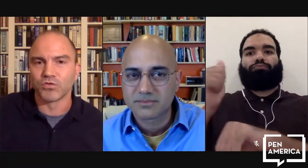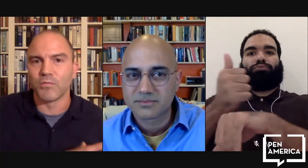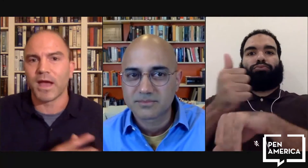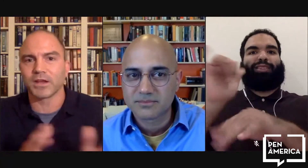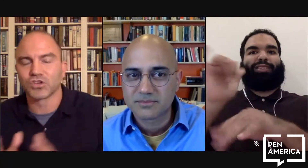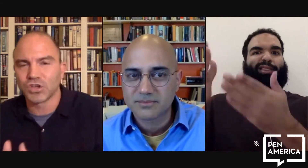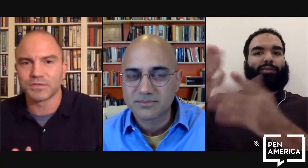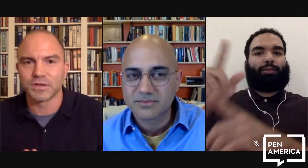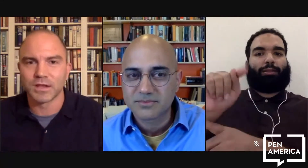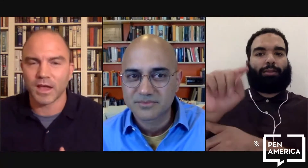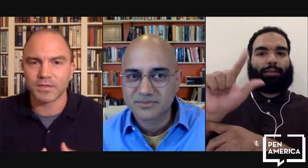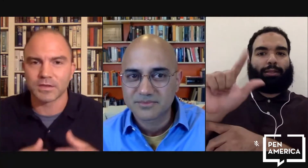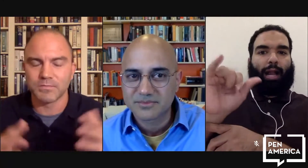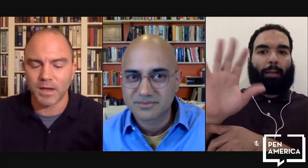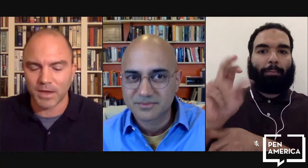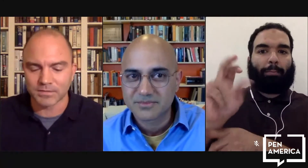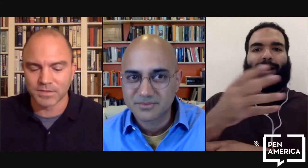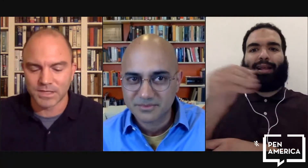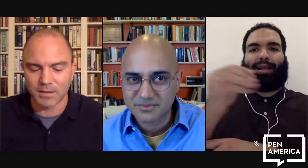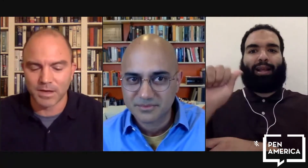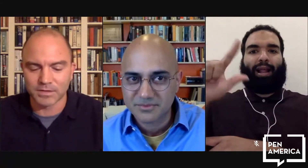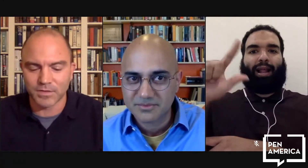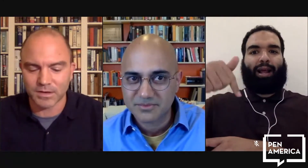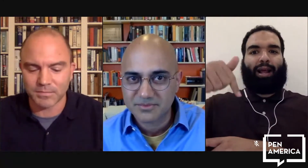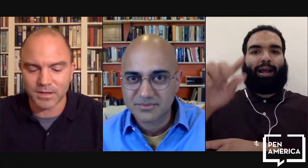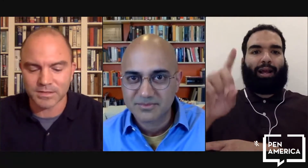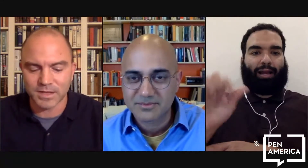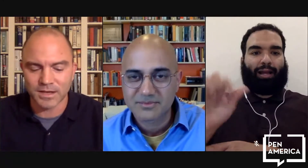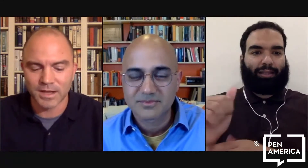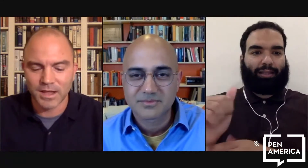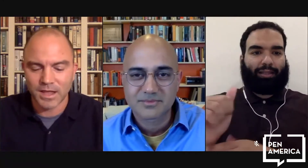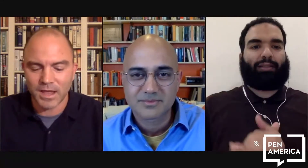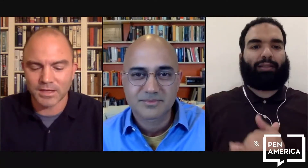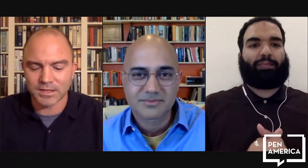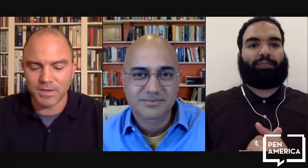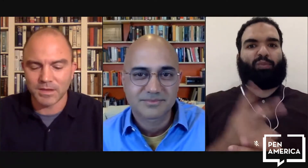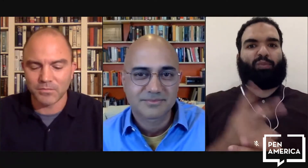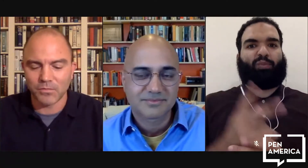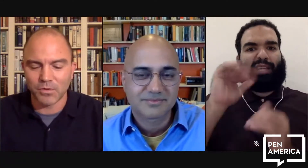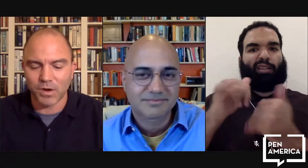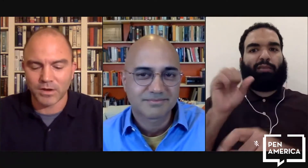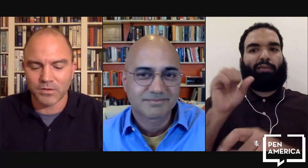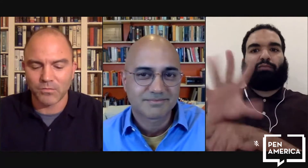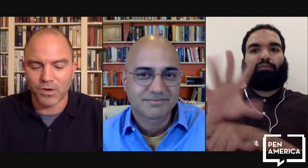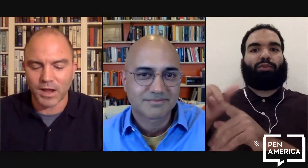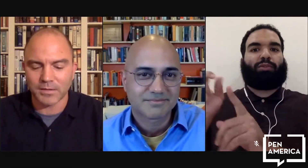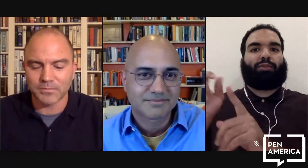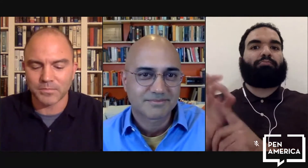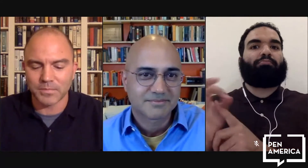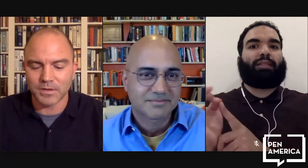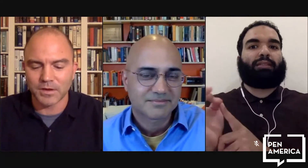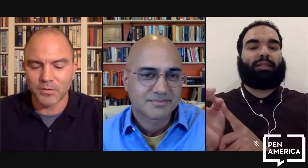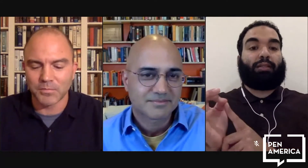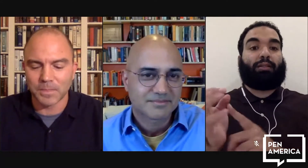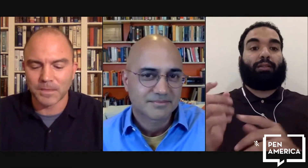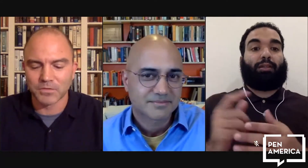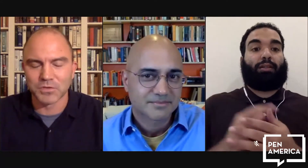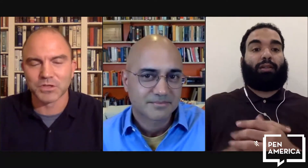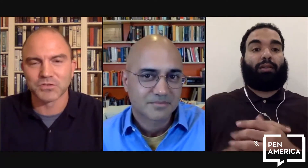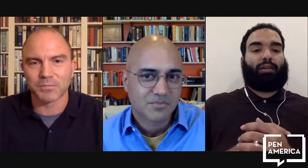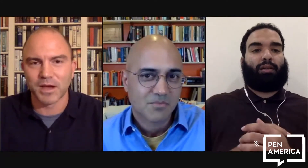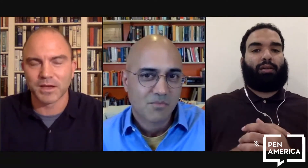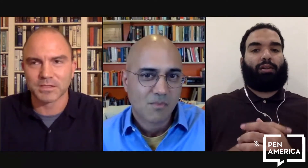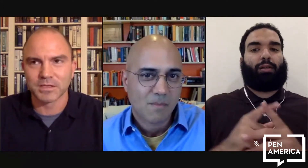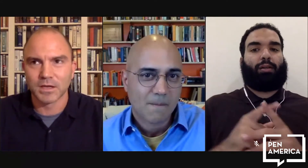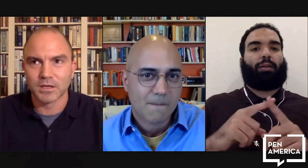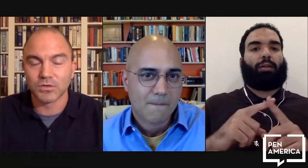their dramatic shift had this massive destabilizing effect in Pakistan. And to me, what I was really